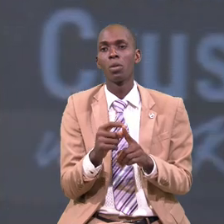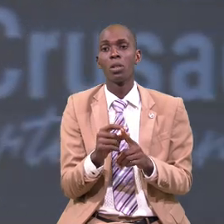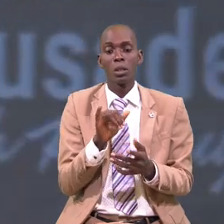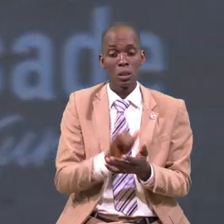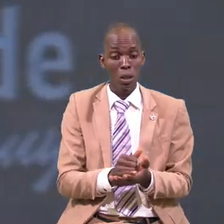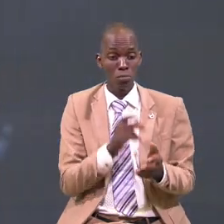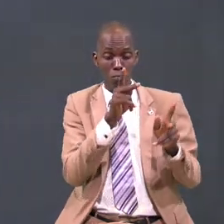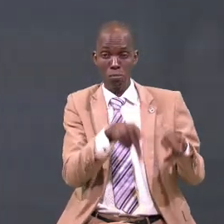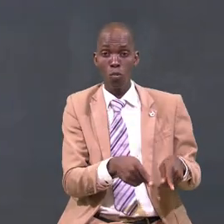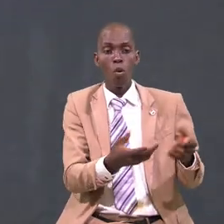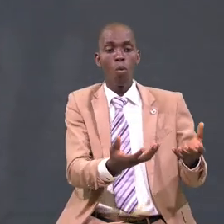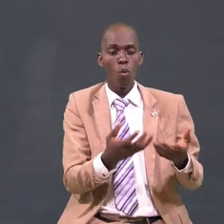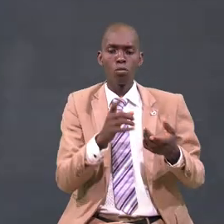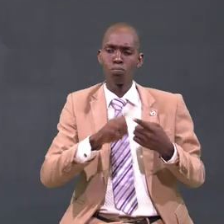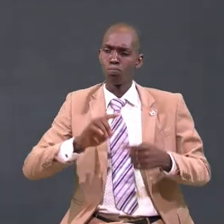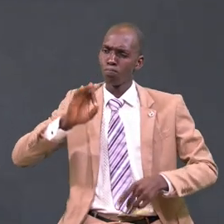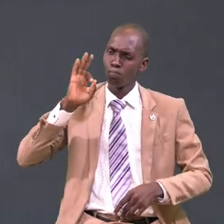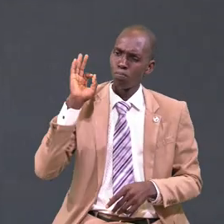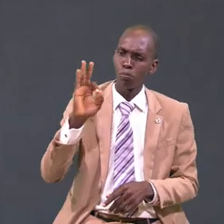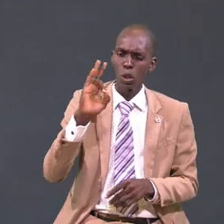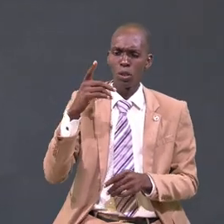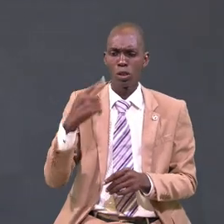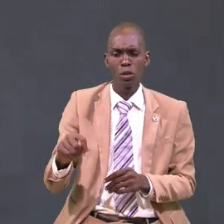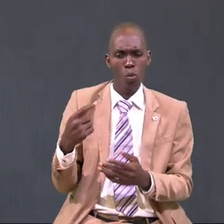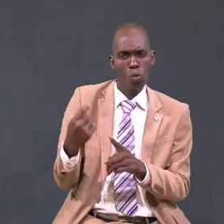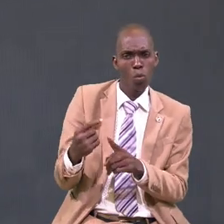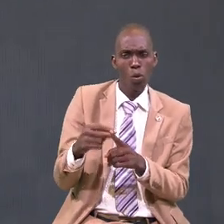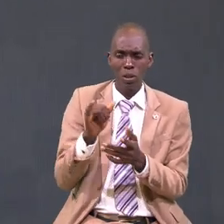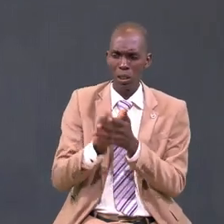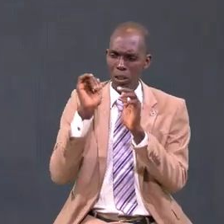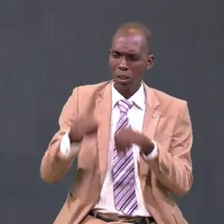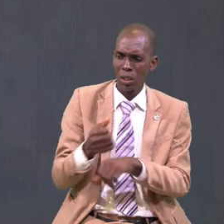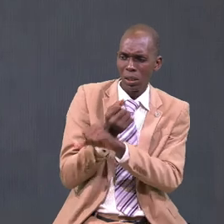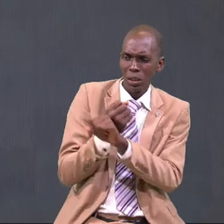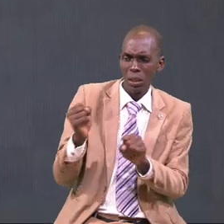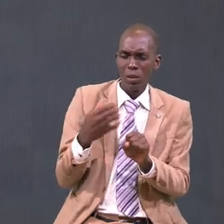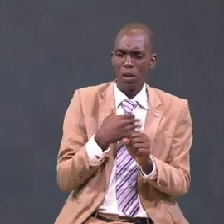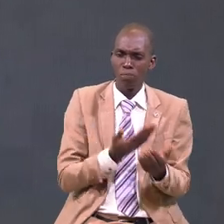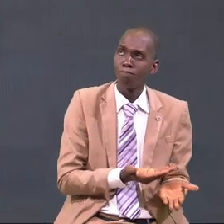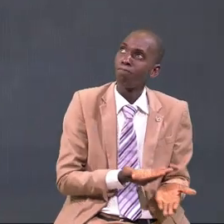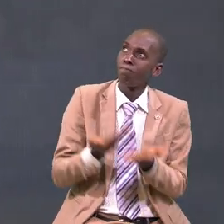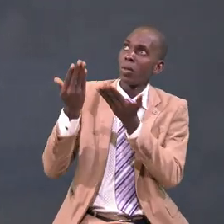to preach the gospel that will transform lives and translate people to heaven.